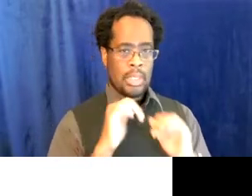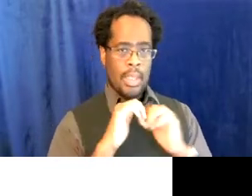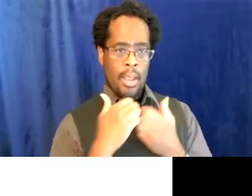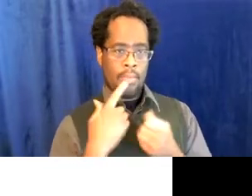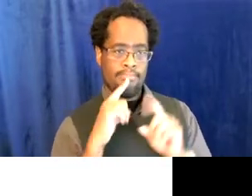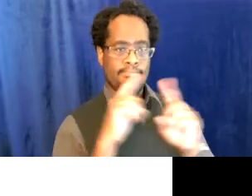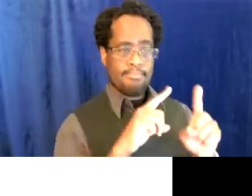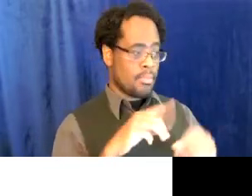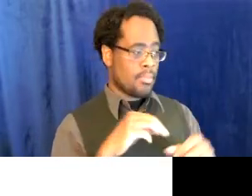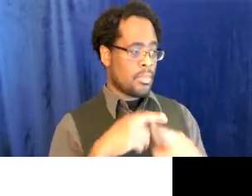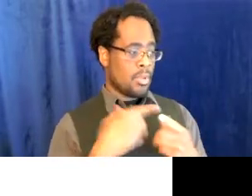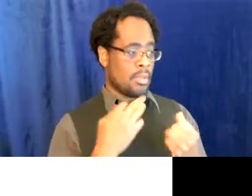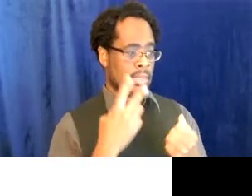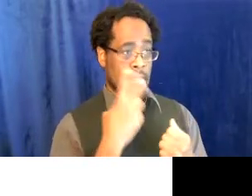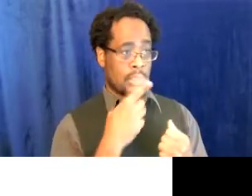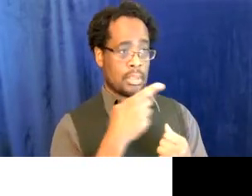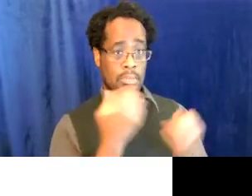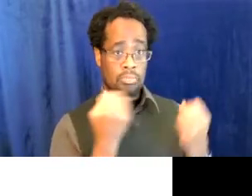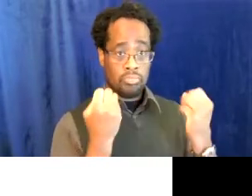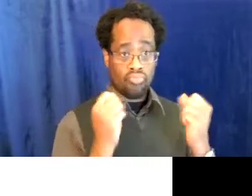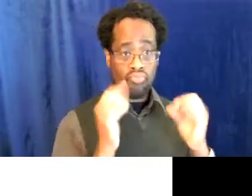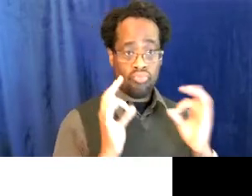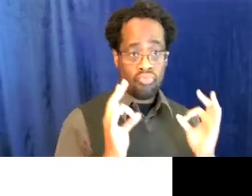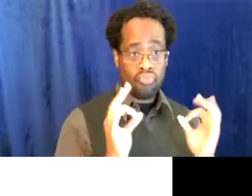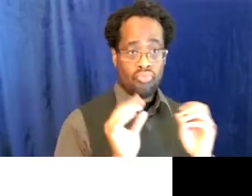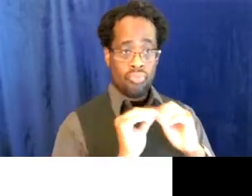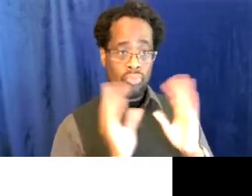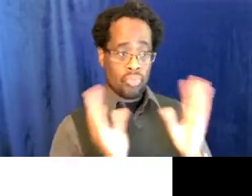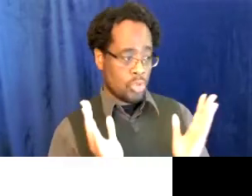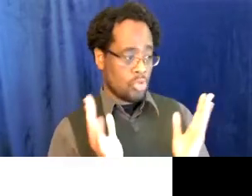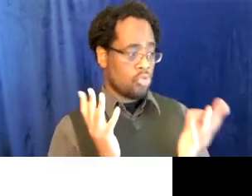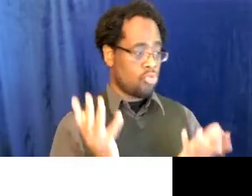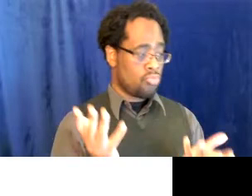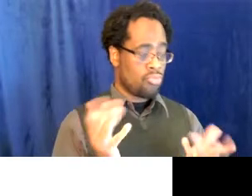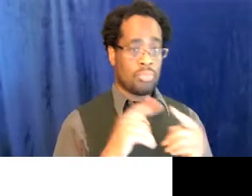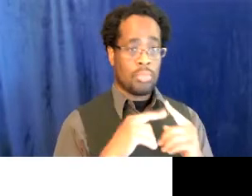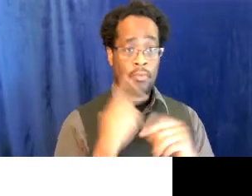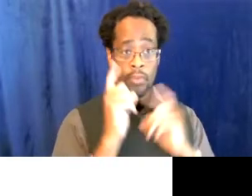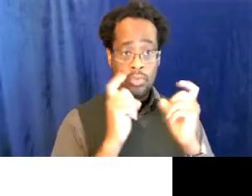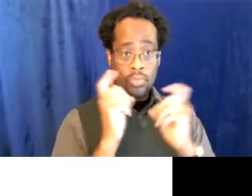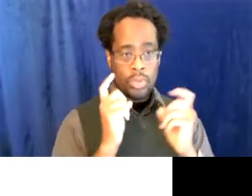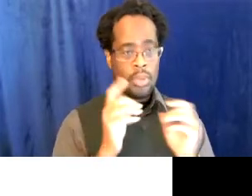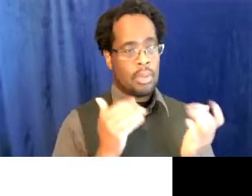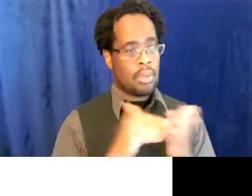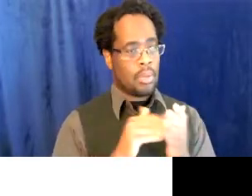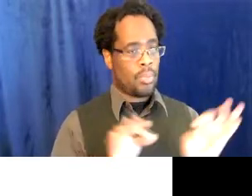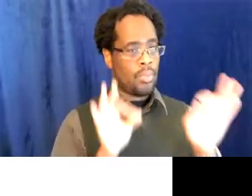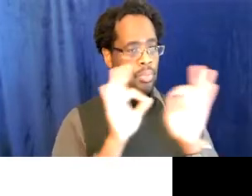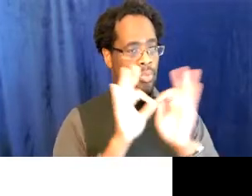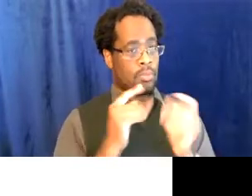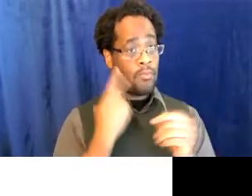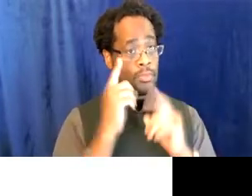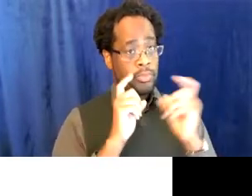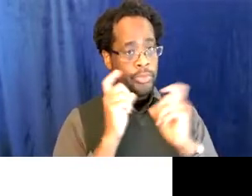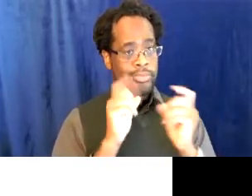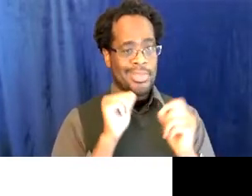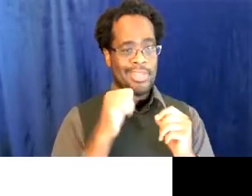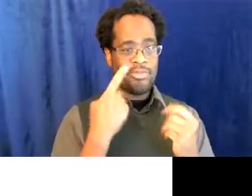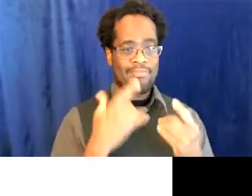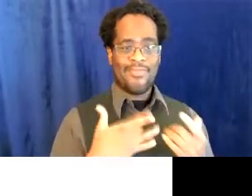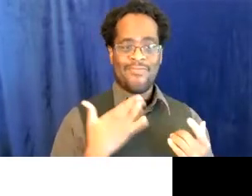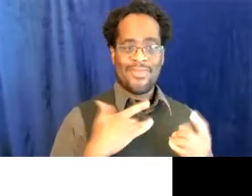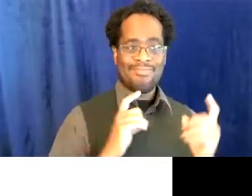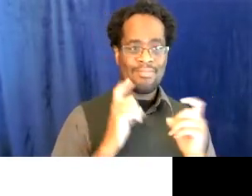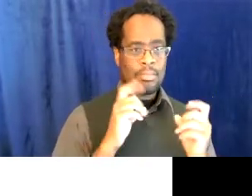show them different videos and we'll see how they respond, see if they feel that the signing is clear